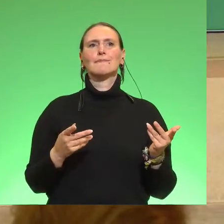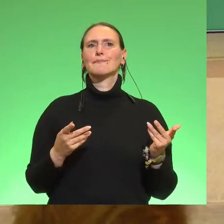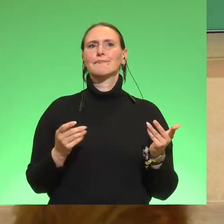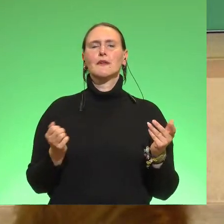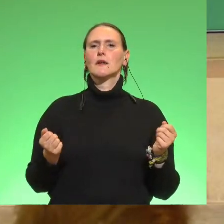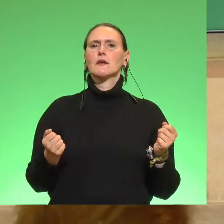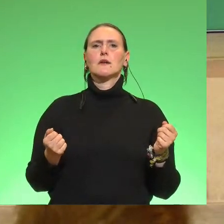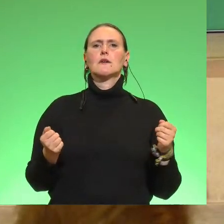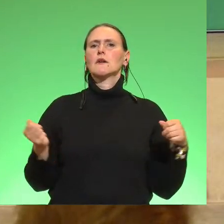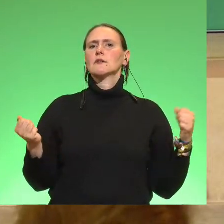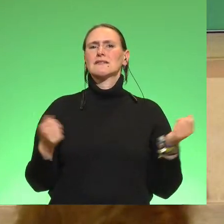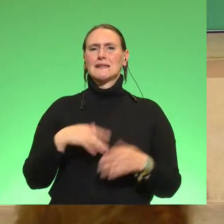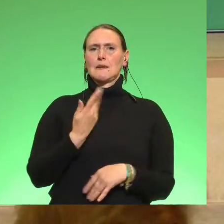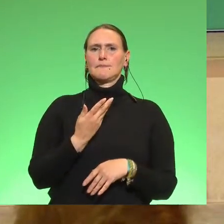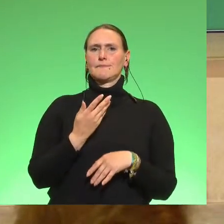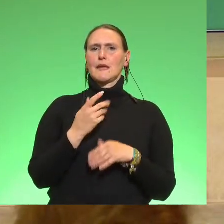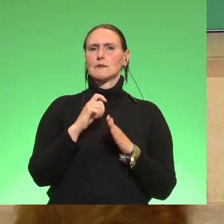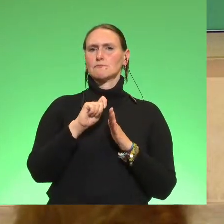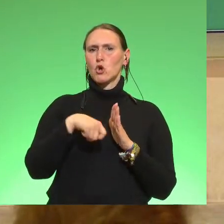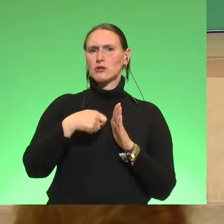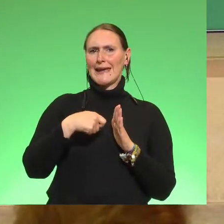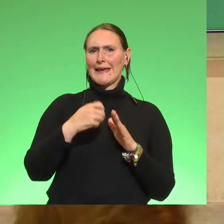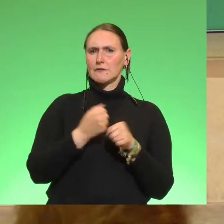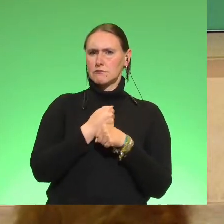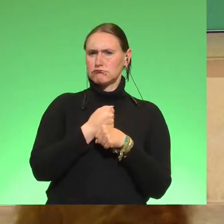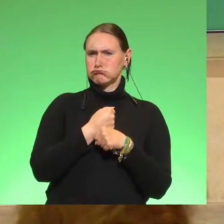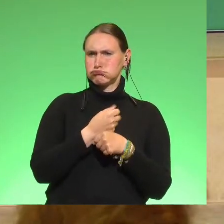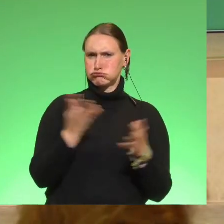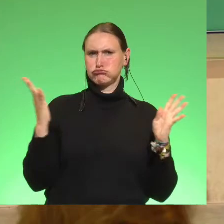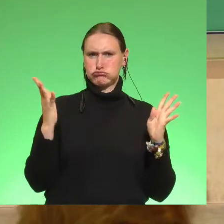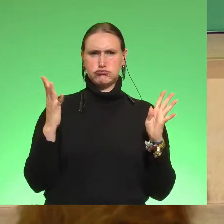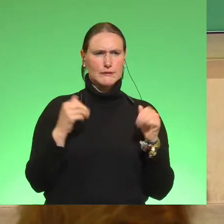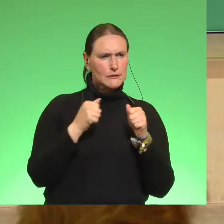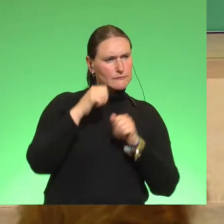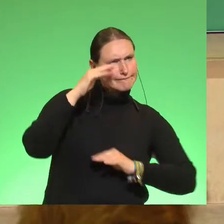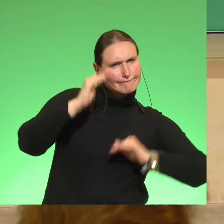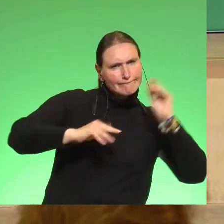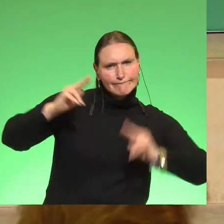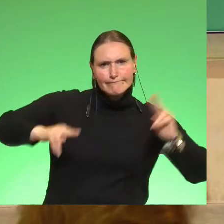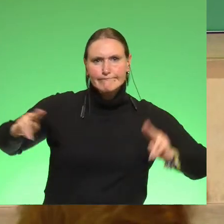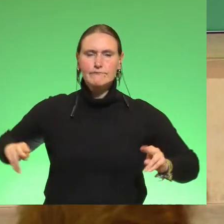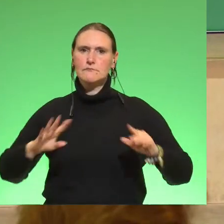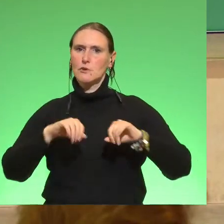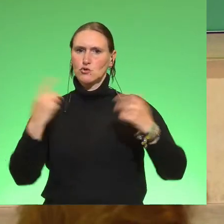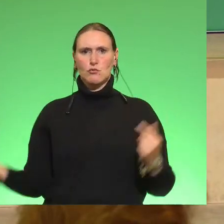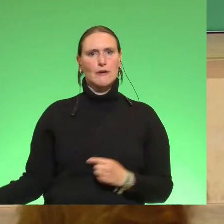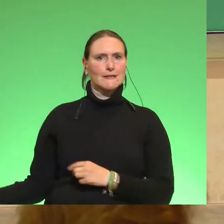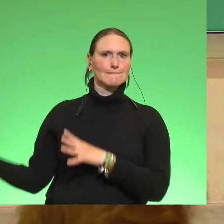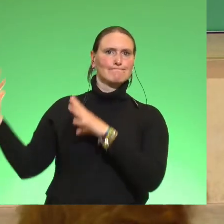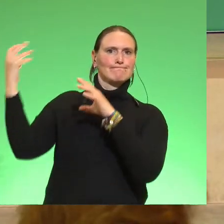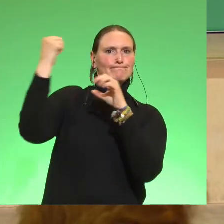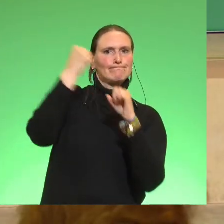polymorph project to Kassel under those circumstances. And I